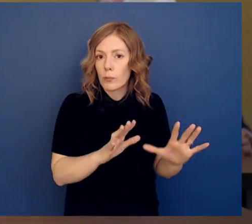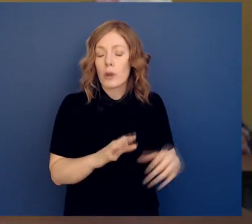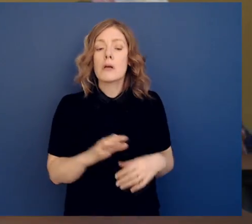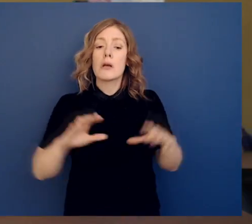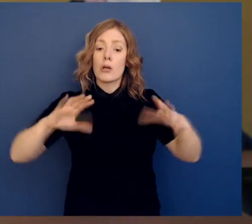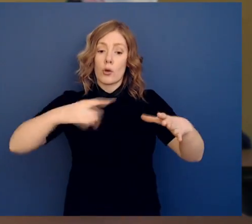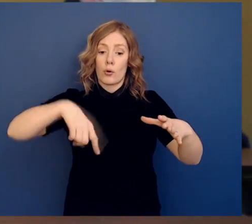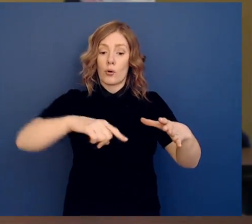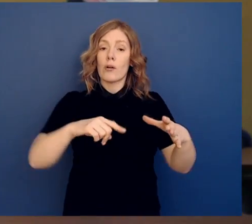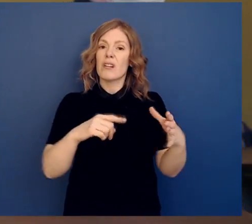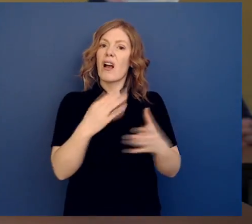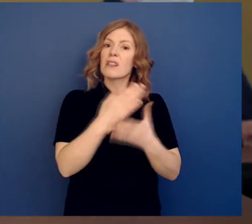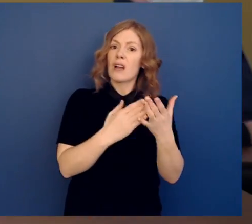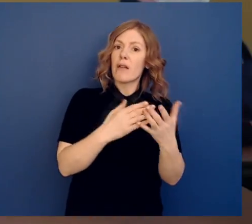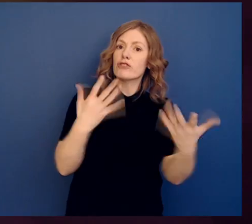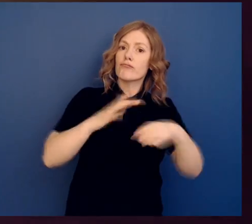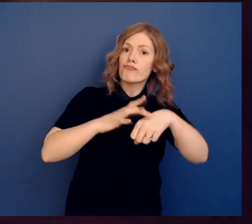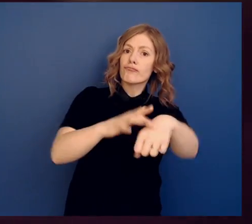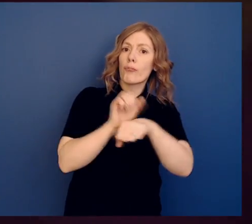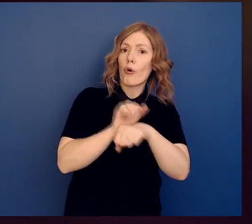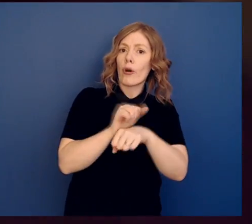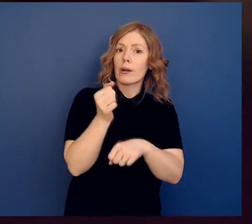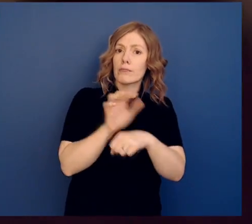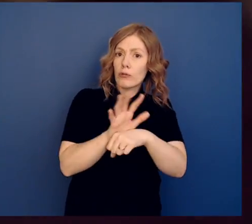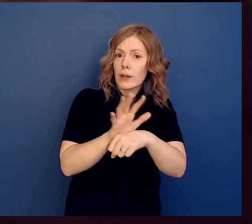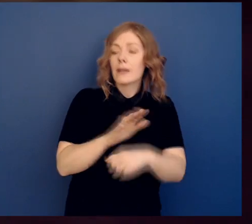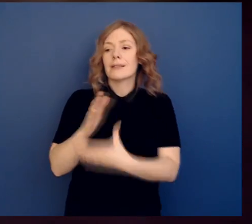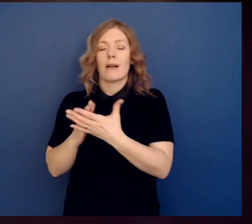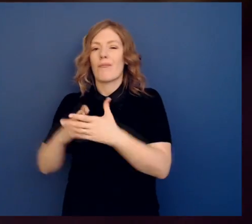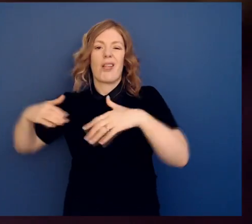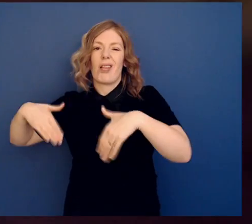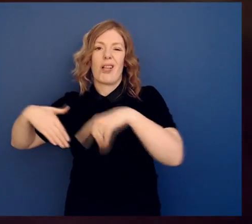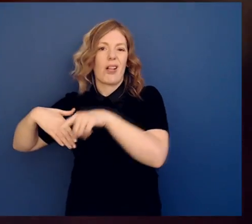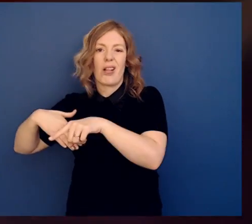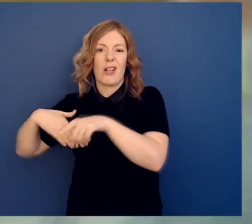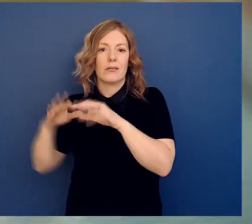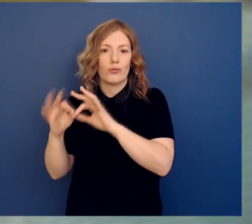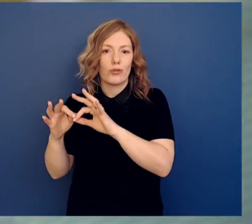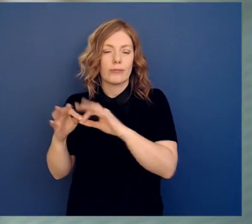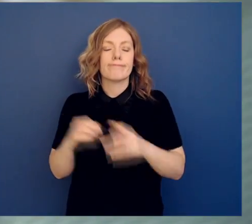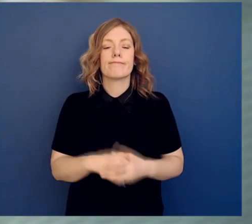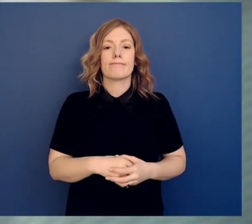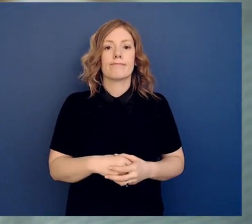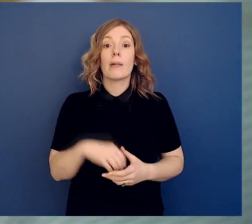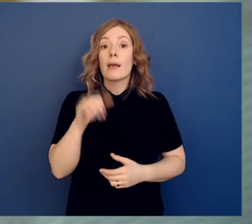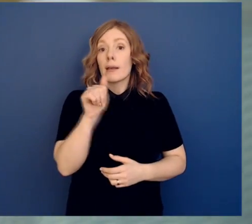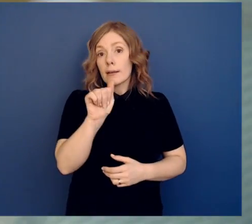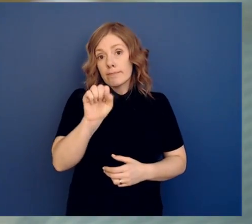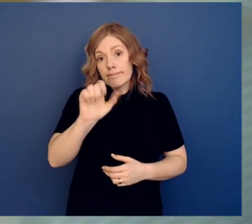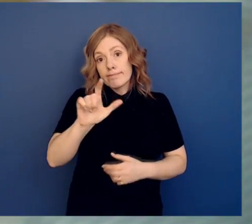had maybe a little bit of experience on a film set, and the other half had heard about it but actually haven't tried it yet. ASL interpreters